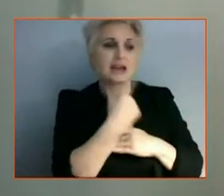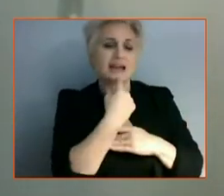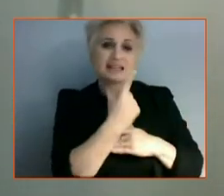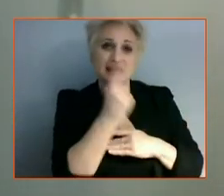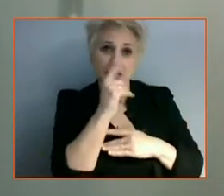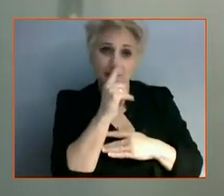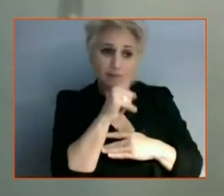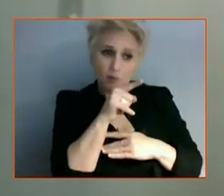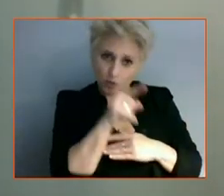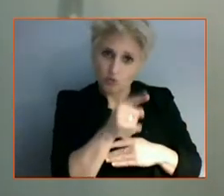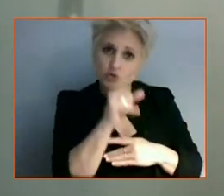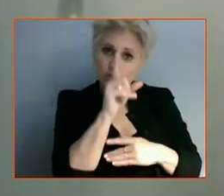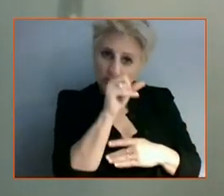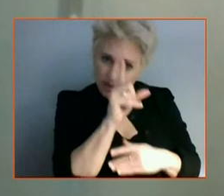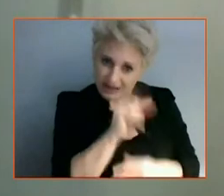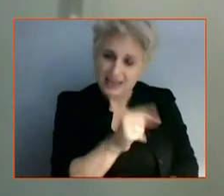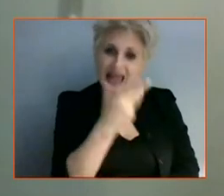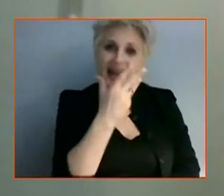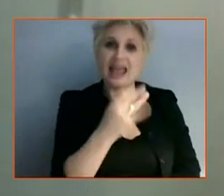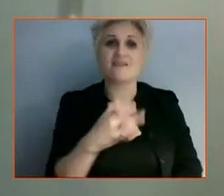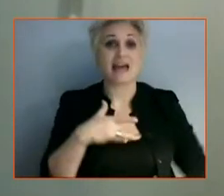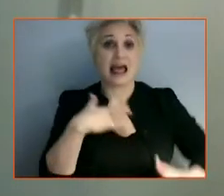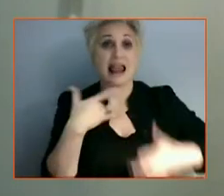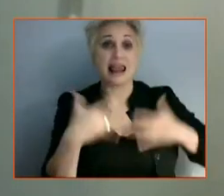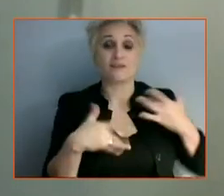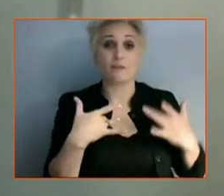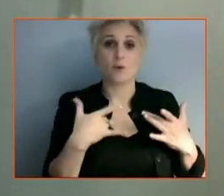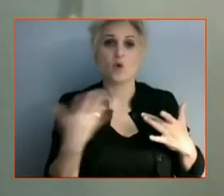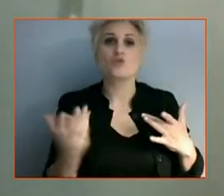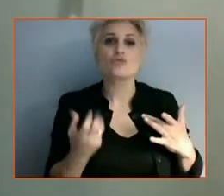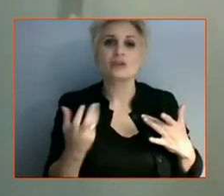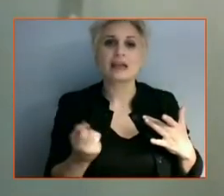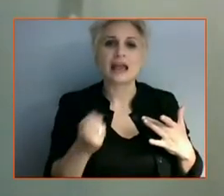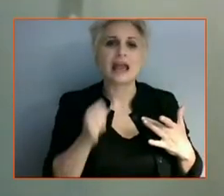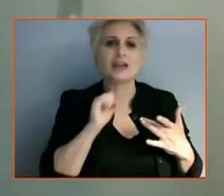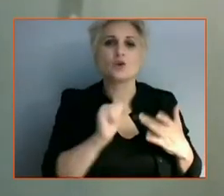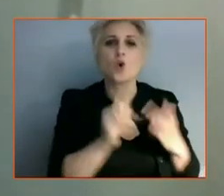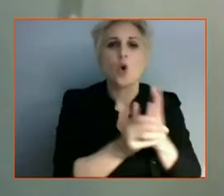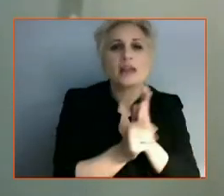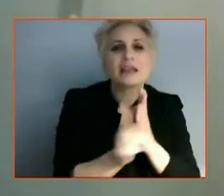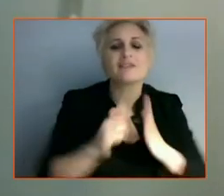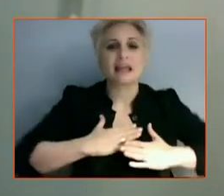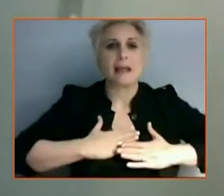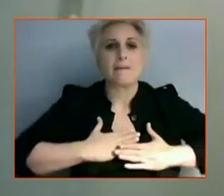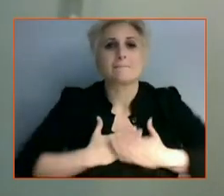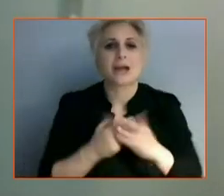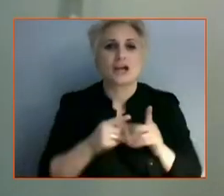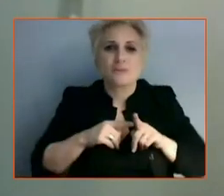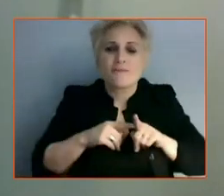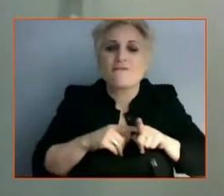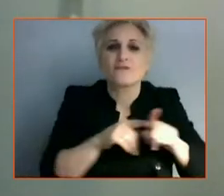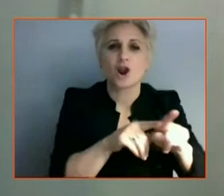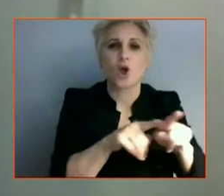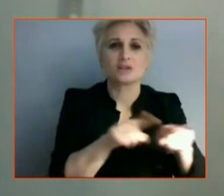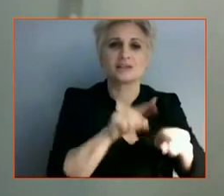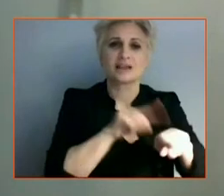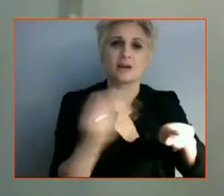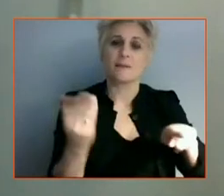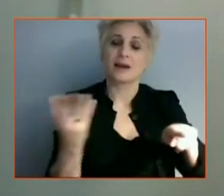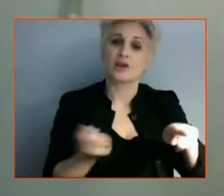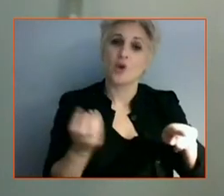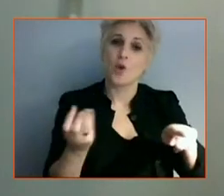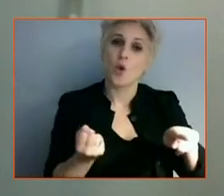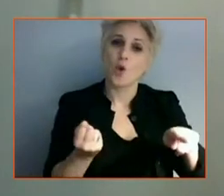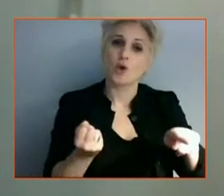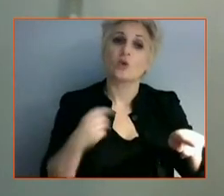a livable career in the arts and live their passion. And whilst doing that, inspire others to do the same thing, I think